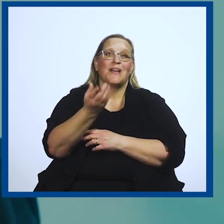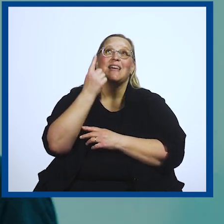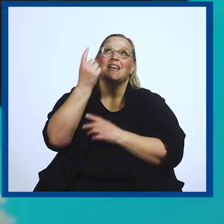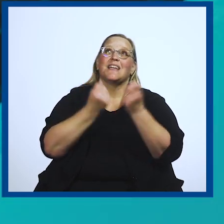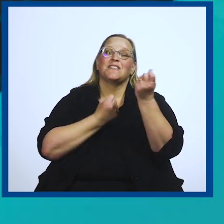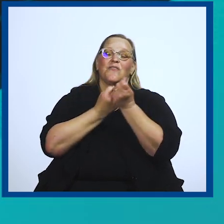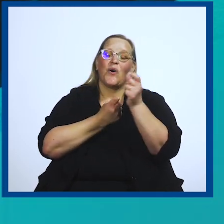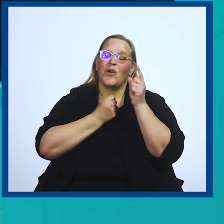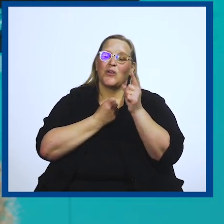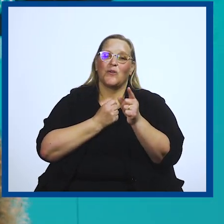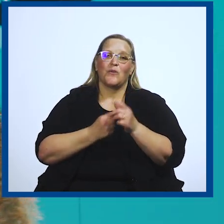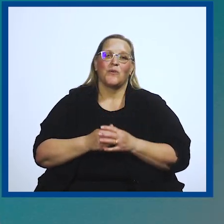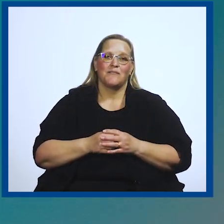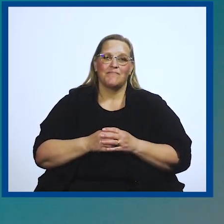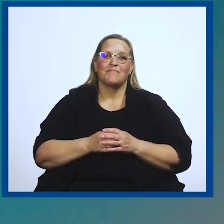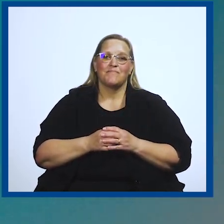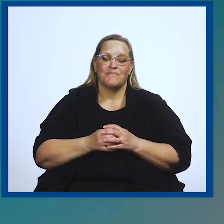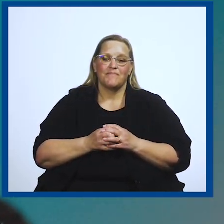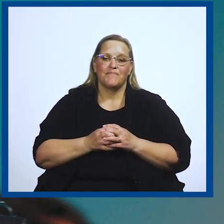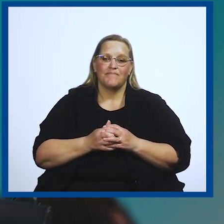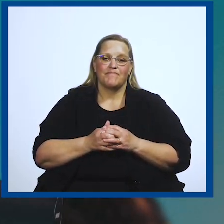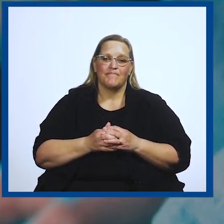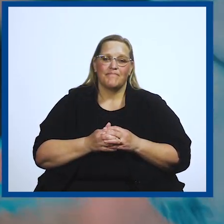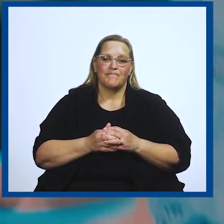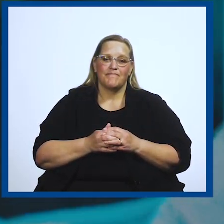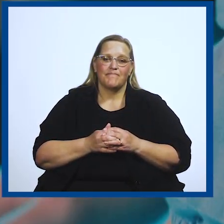you. He is for you.